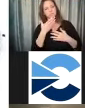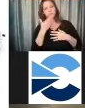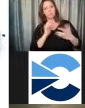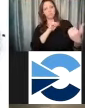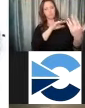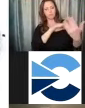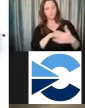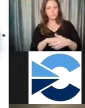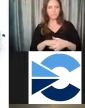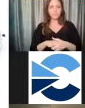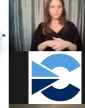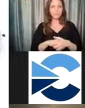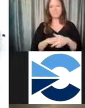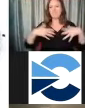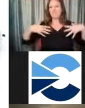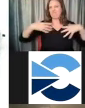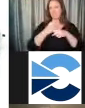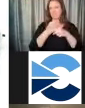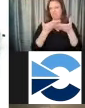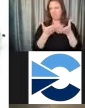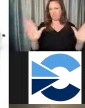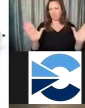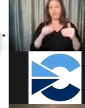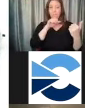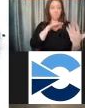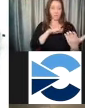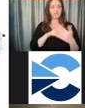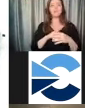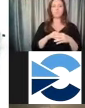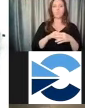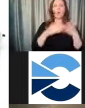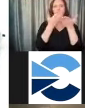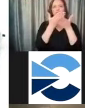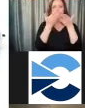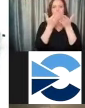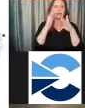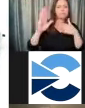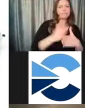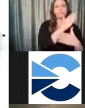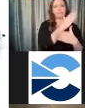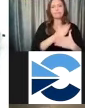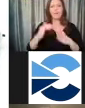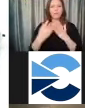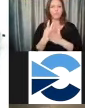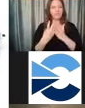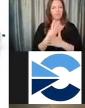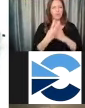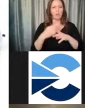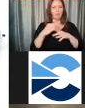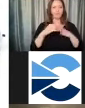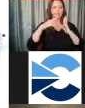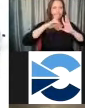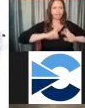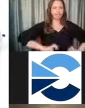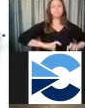So just to briefly overview, the method we did was a scoping review, and the inclusion criteria for tools that